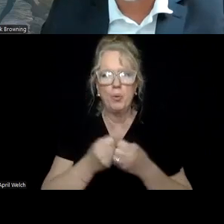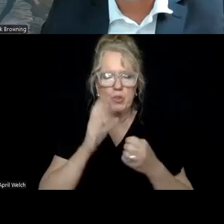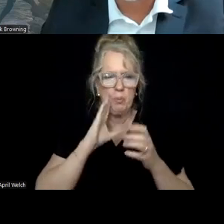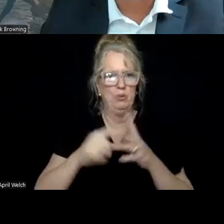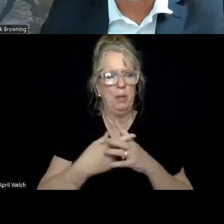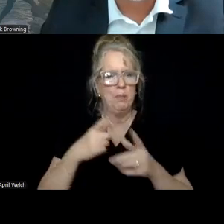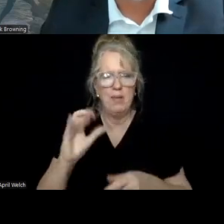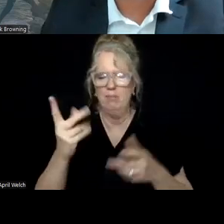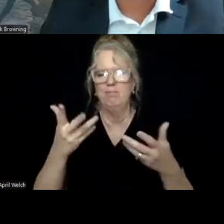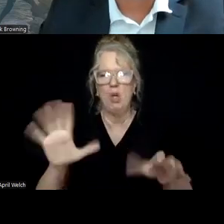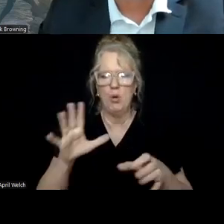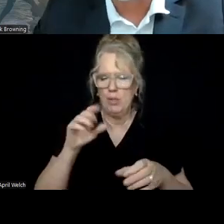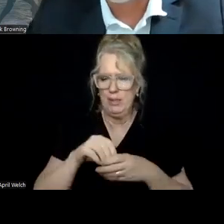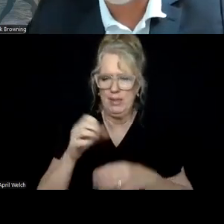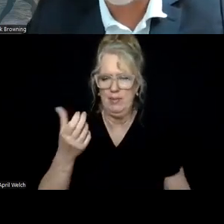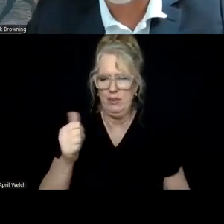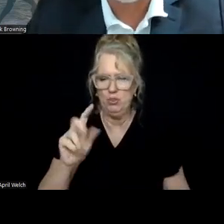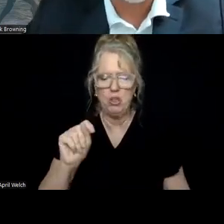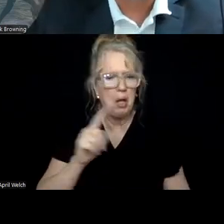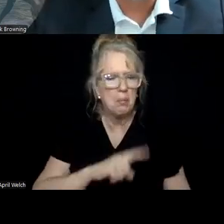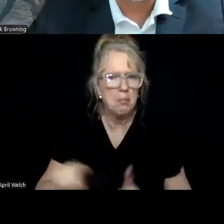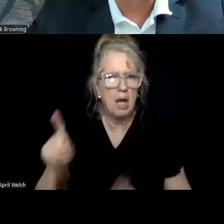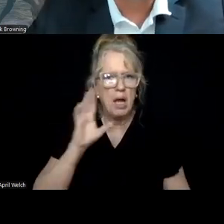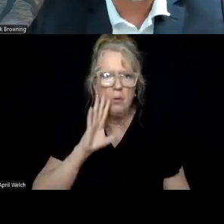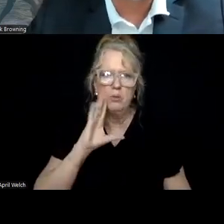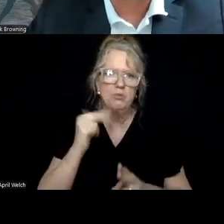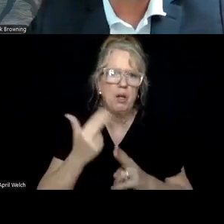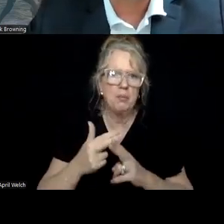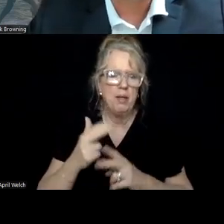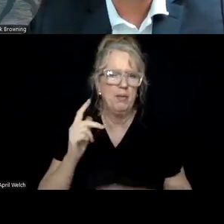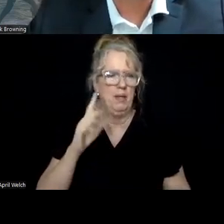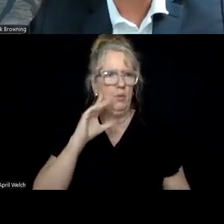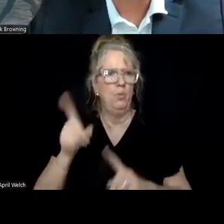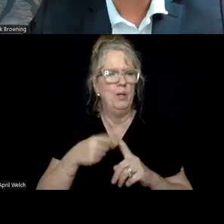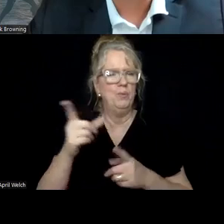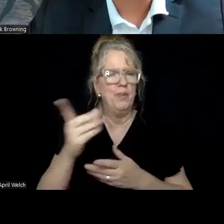And the link is already in the chat for that. But I think Carissa is going to touch base on that when we get to that section.